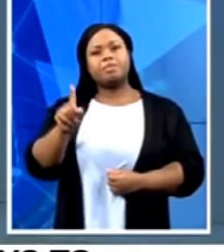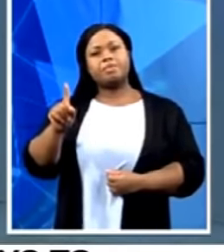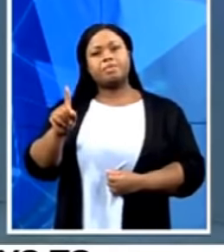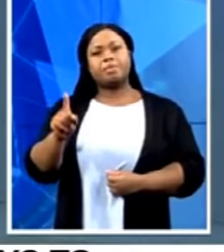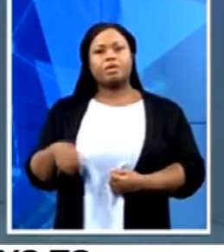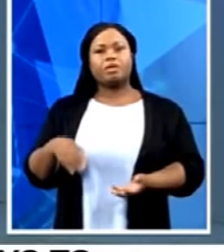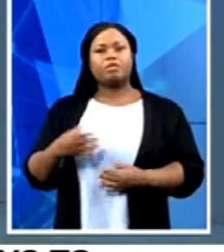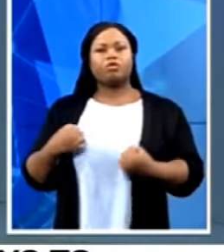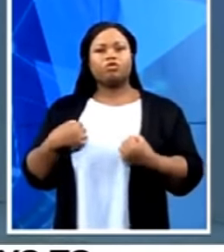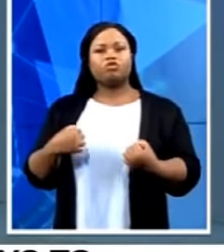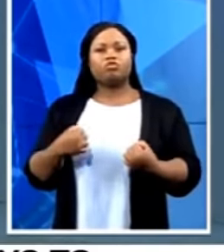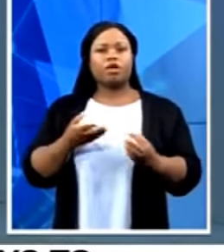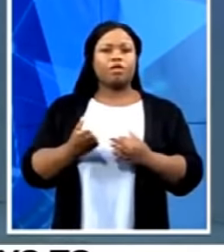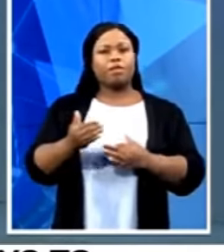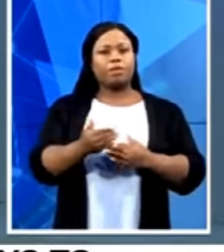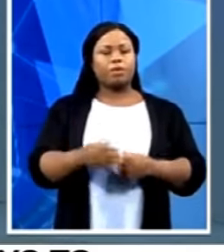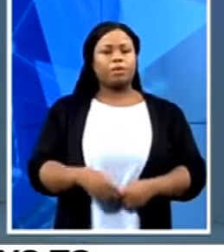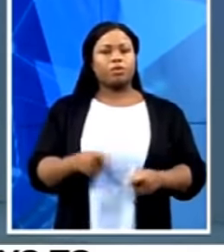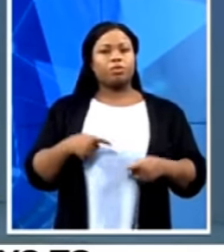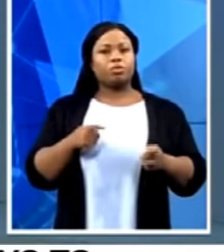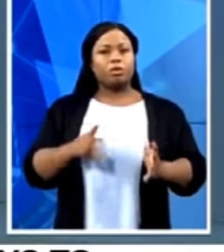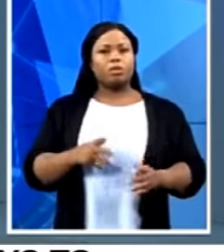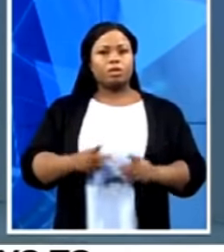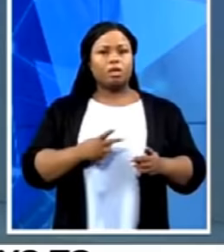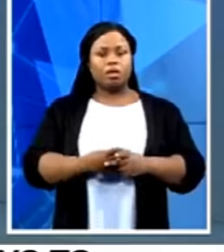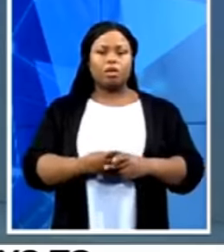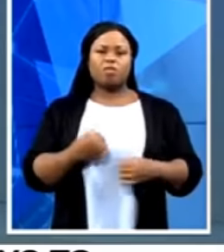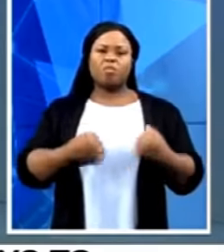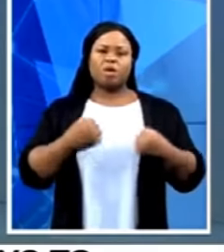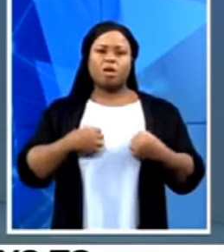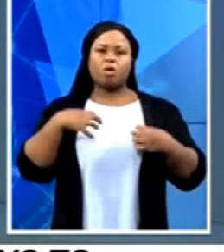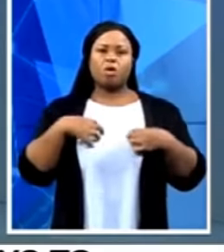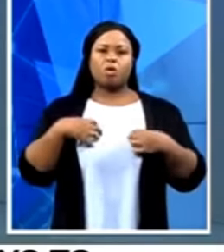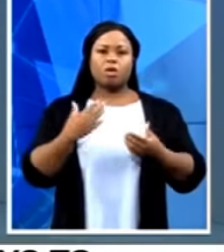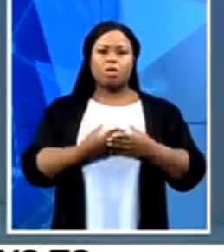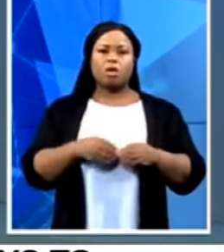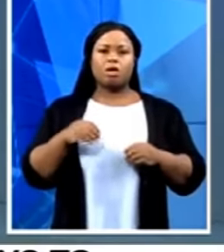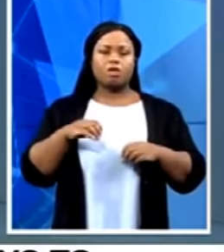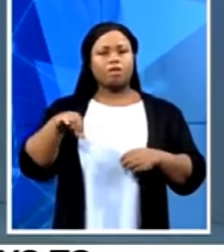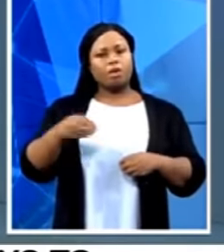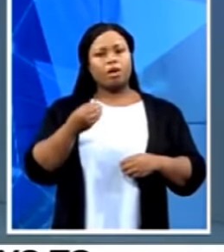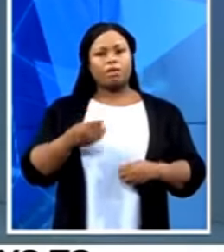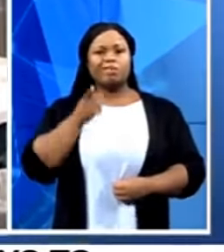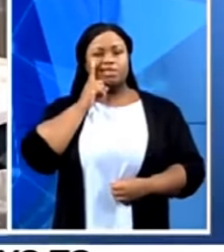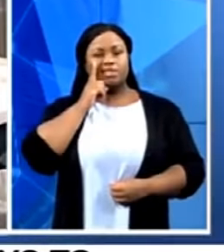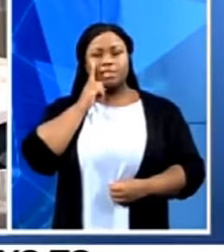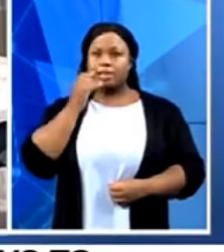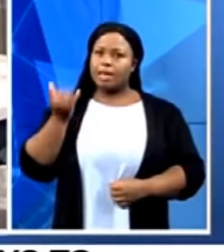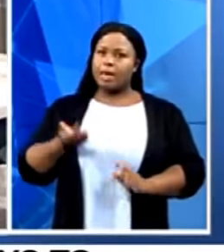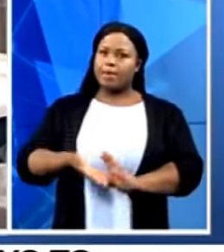shoppers can also pay from their vehicle with a card machine. Let's get the very latest now on this. I want to bring in